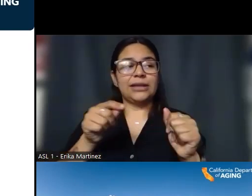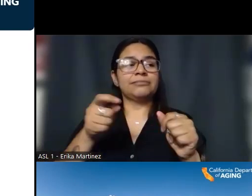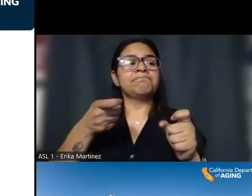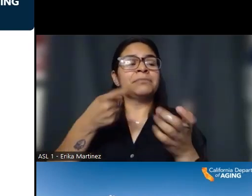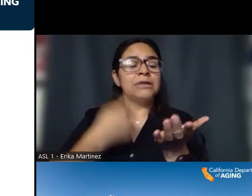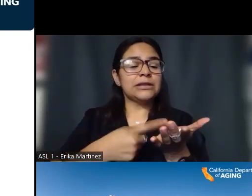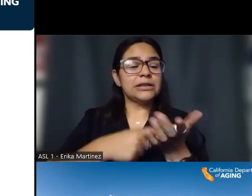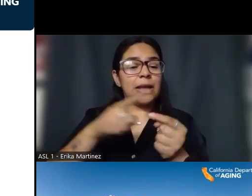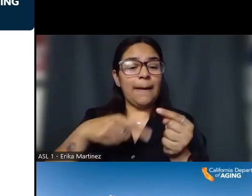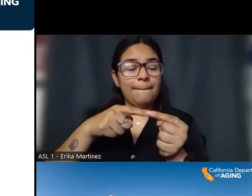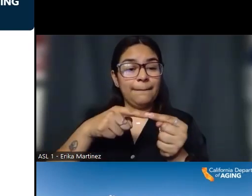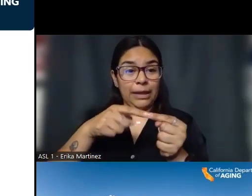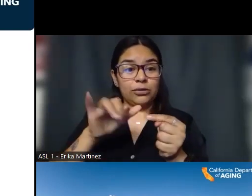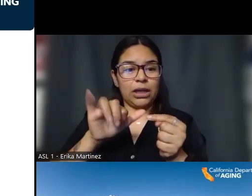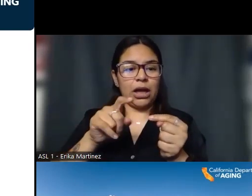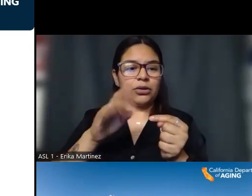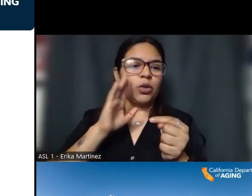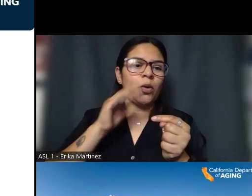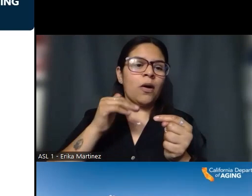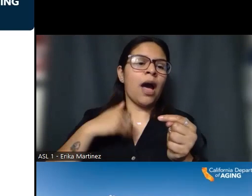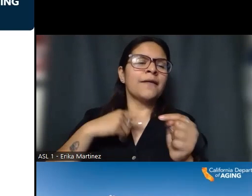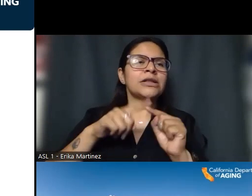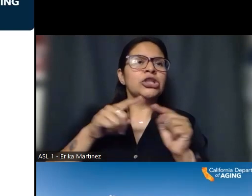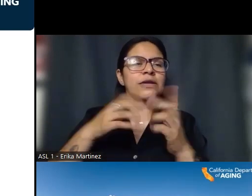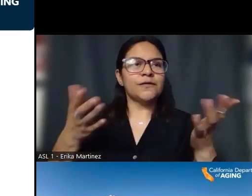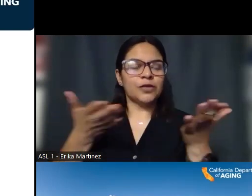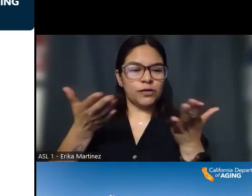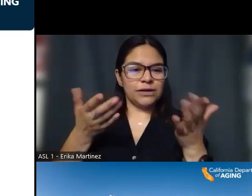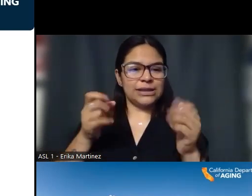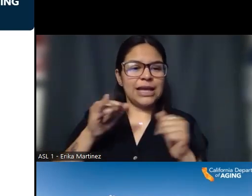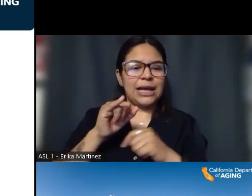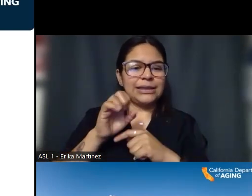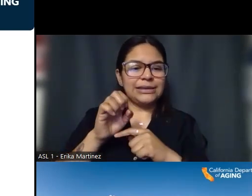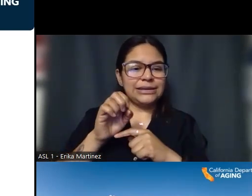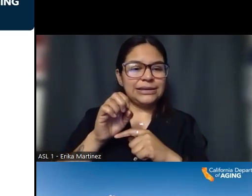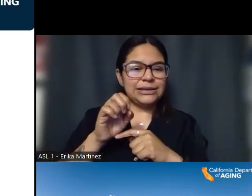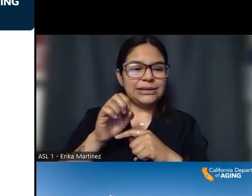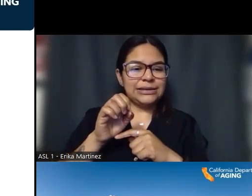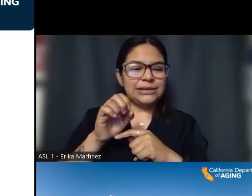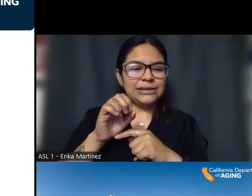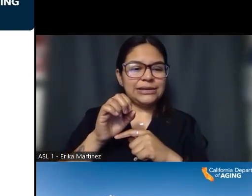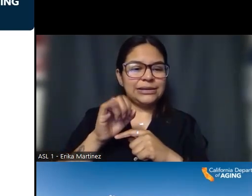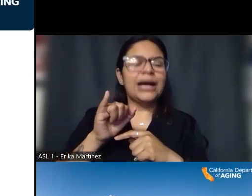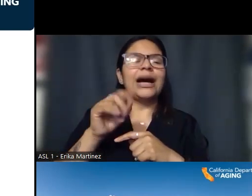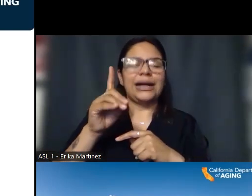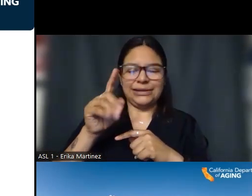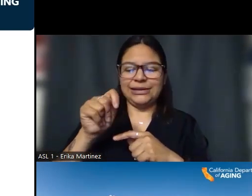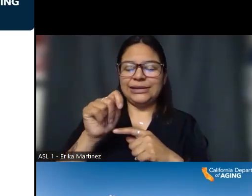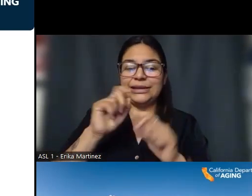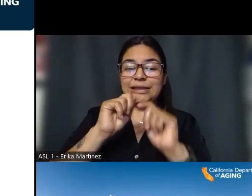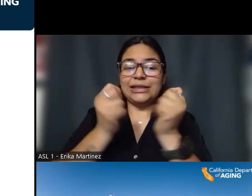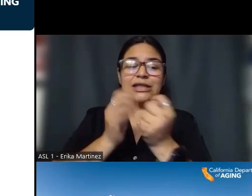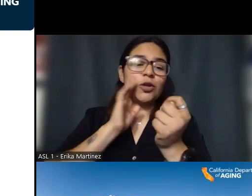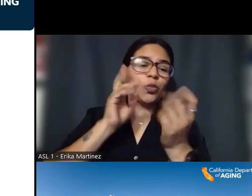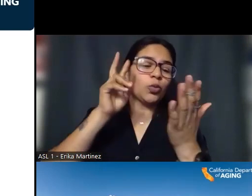intervention that requires informed consent, and then the IDT needs to be convened before that's administered. The